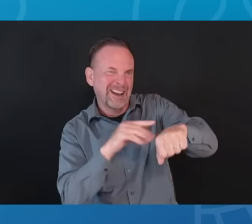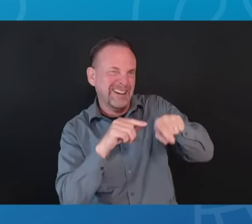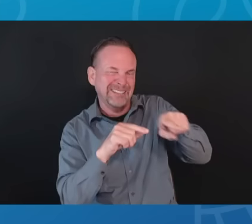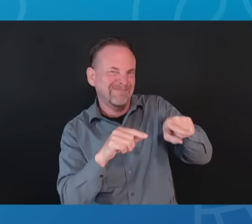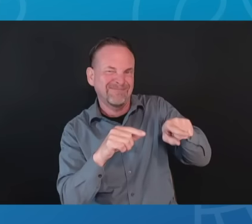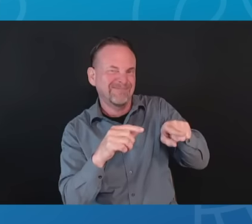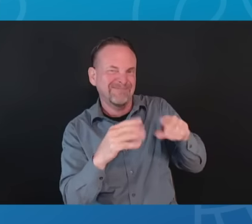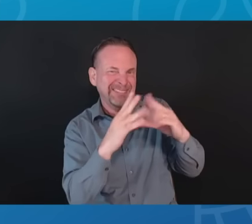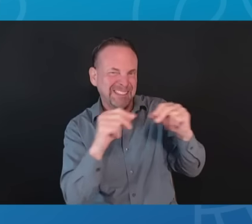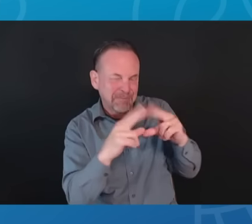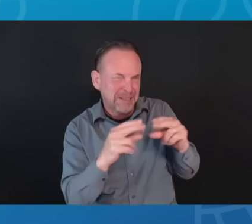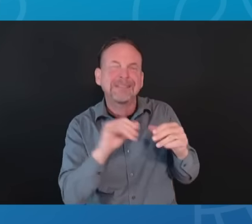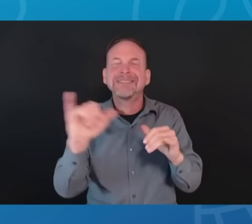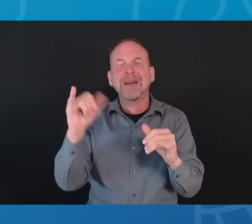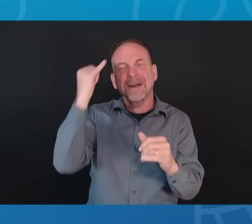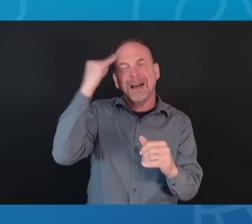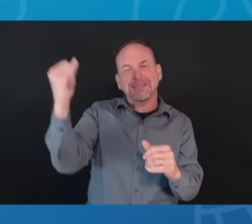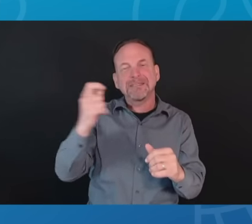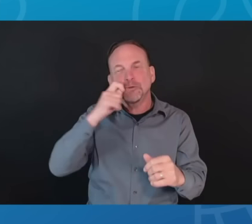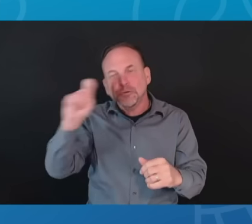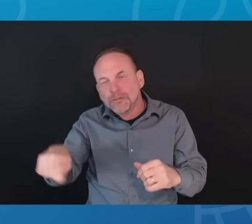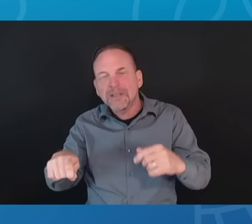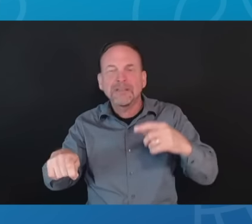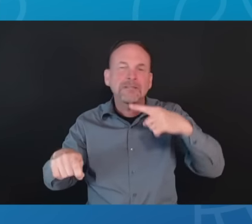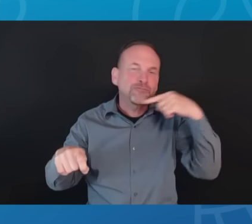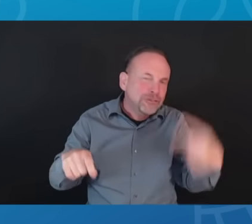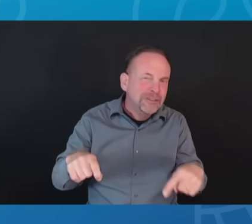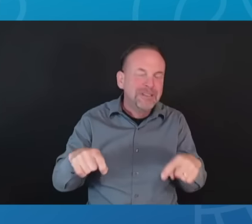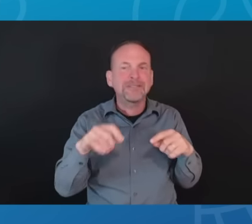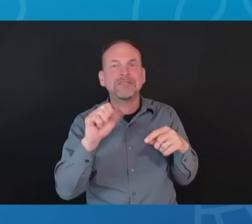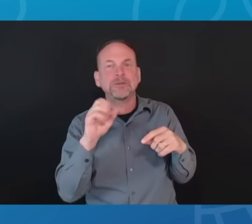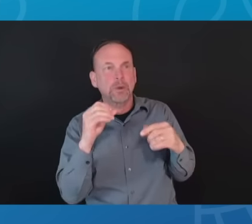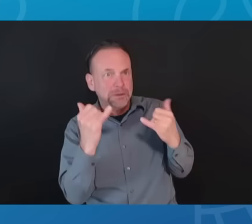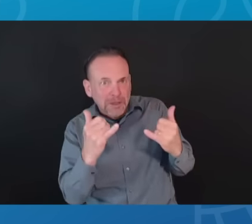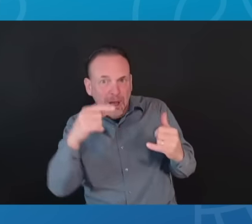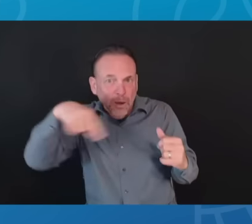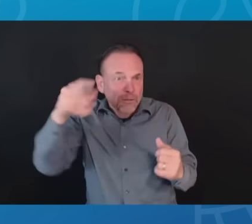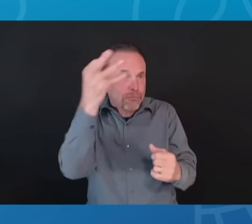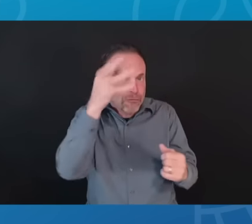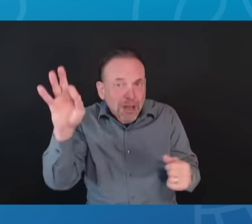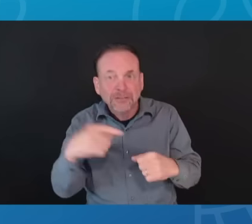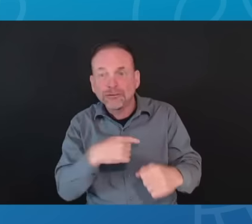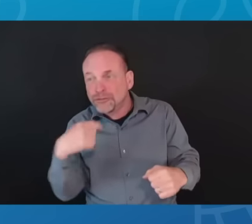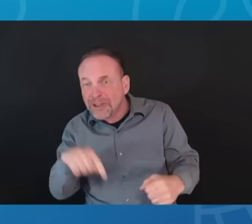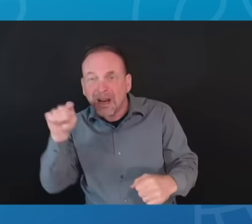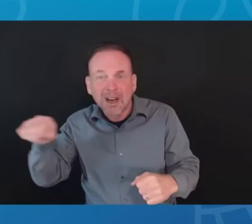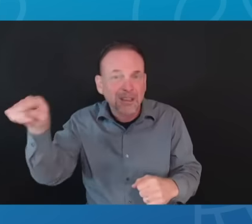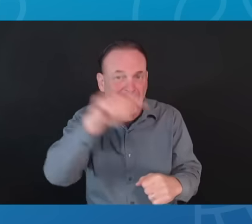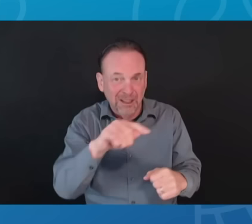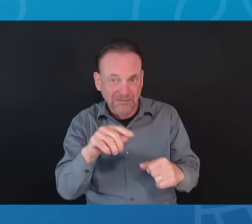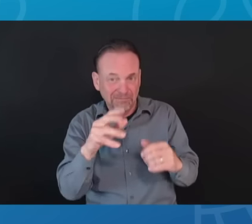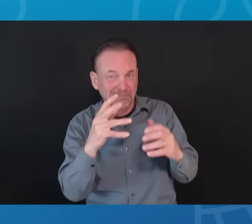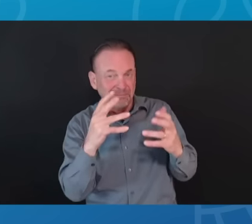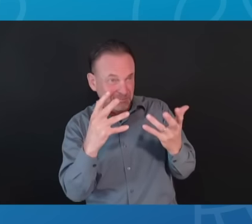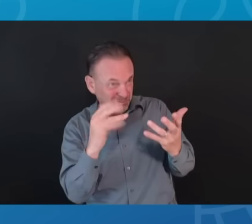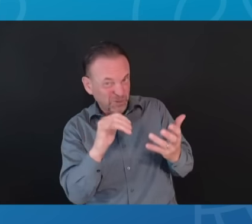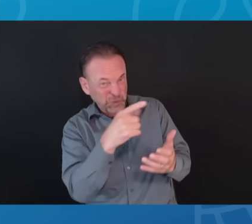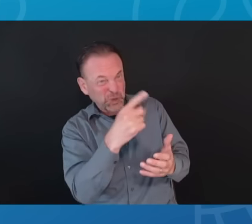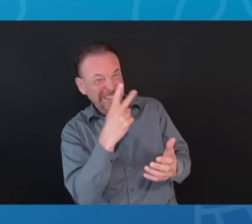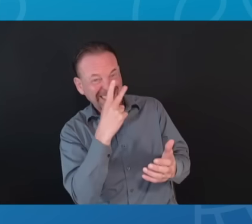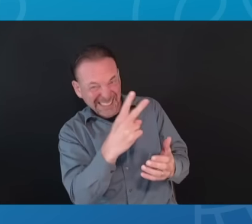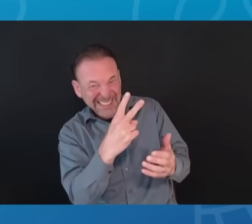China, given their collaboration in other front in Ukraine? So certainly we see the deepening ties between Iran and Russia as something that's